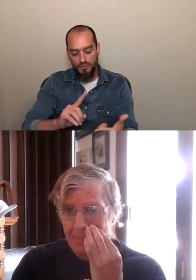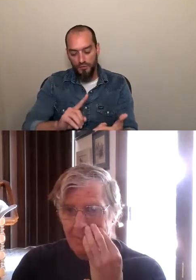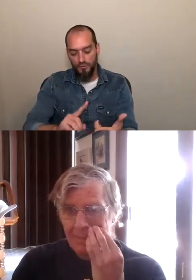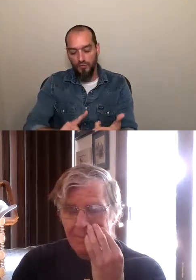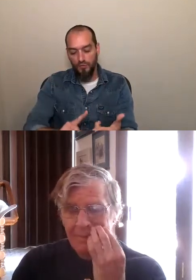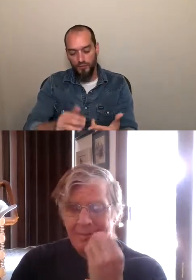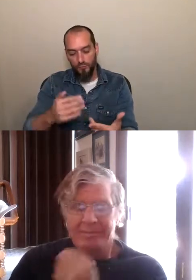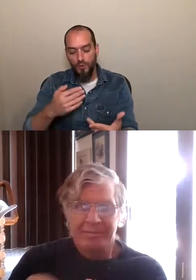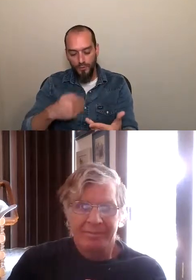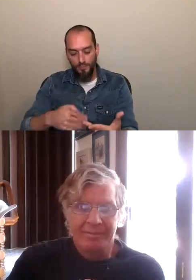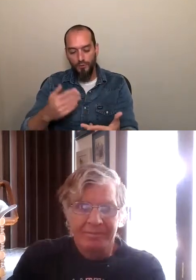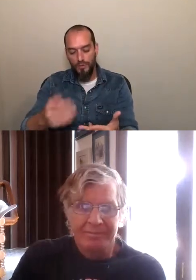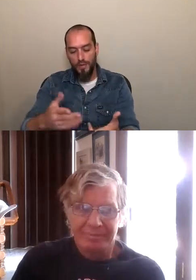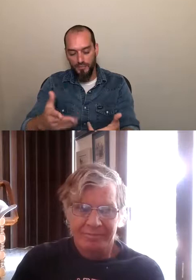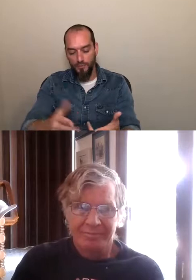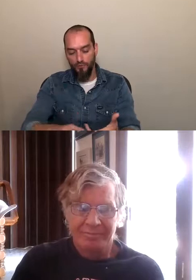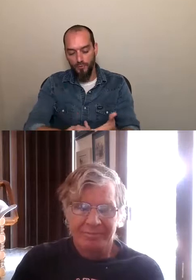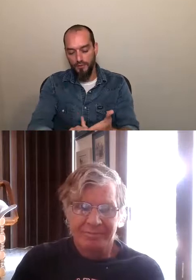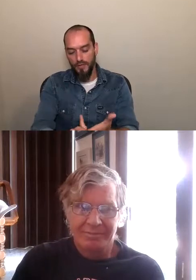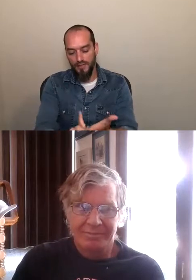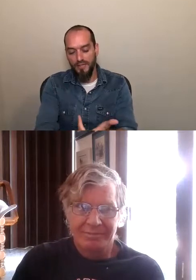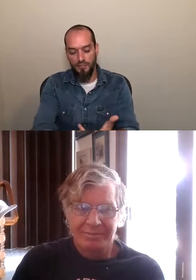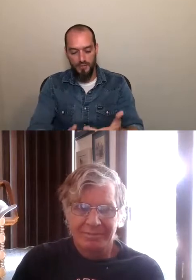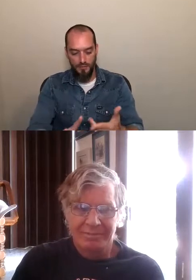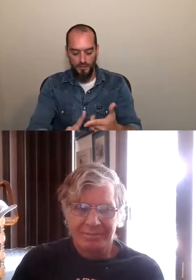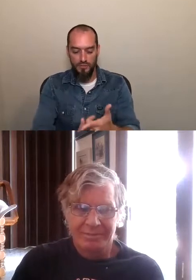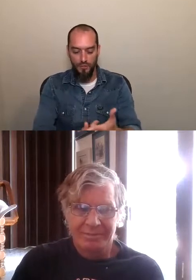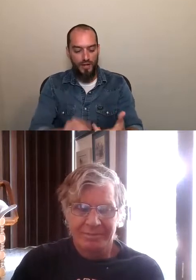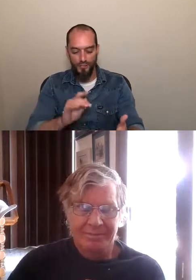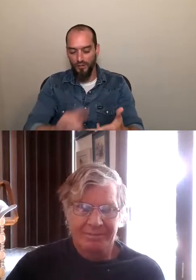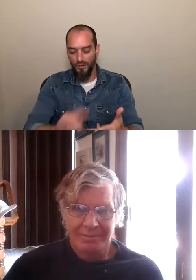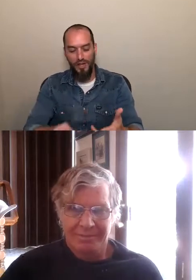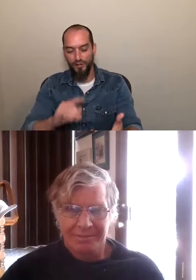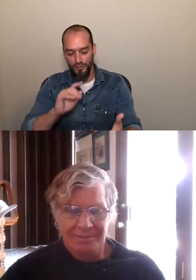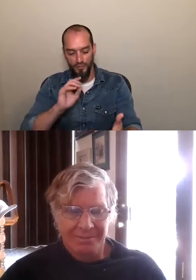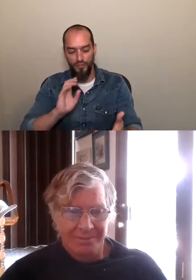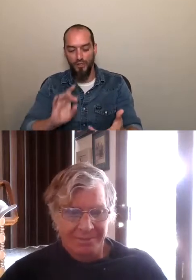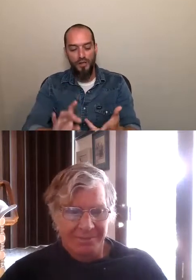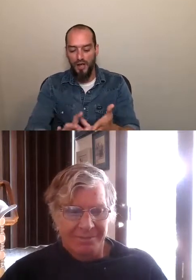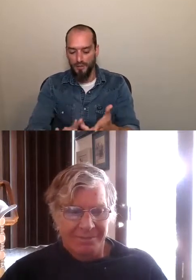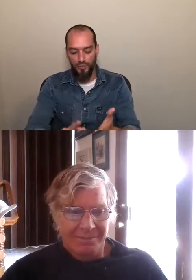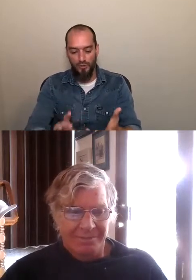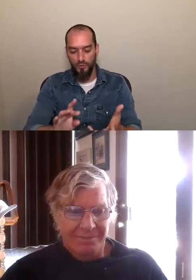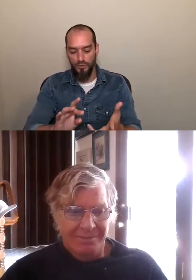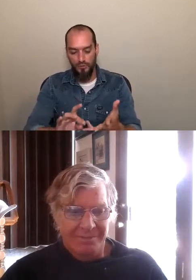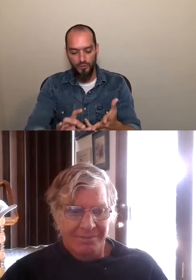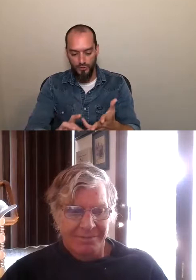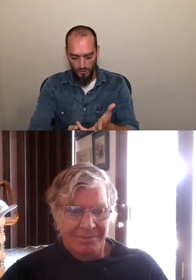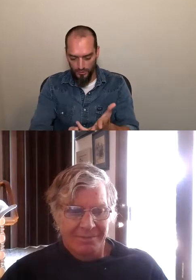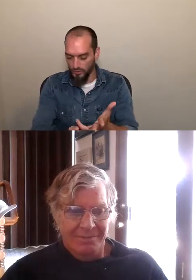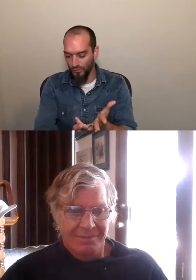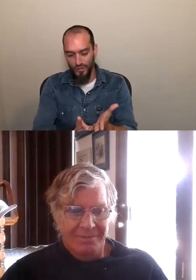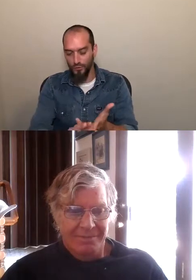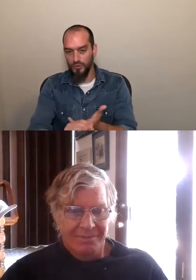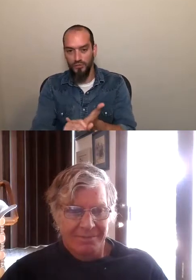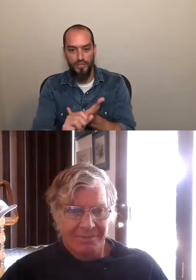I also go as far as, well, when I'm doing it, I'm actually performing an assessment. So I shut off the air conditioner. I make sure all doors and windows are